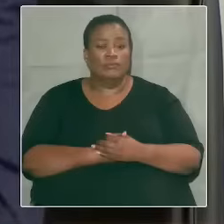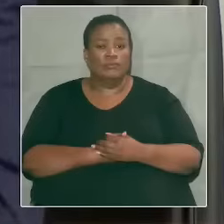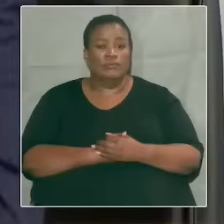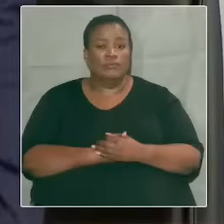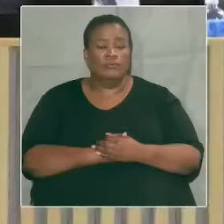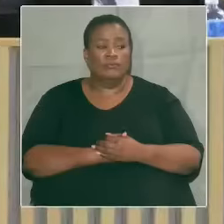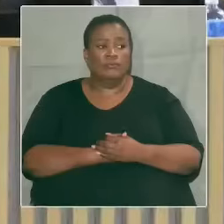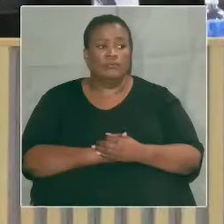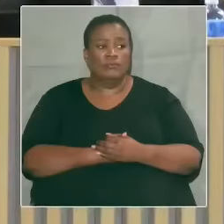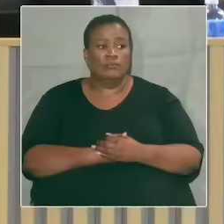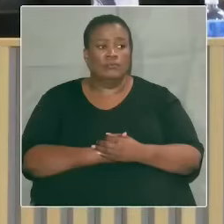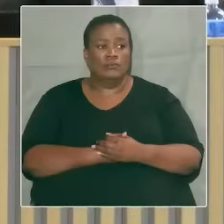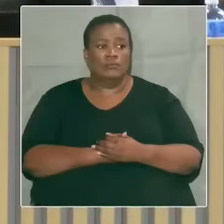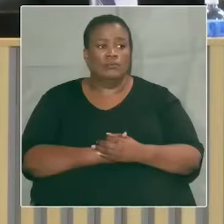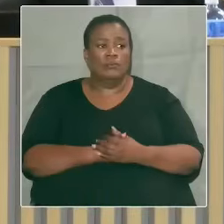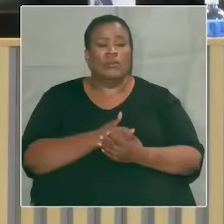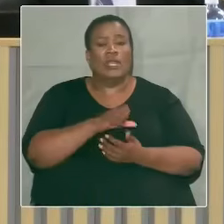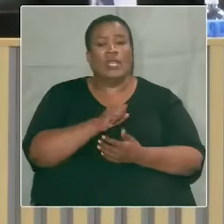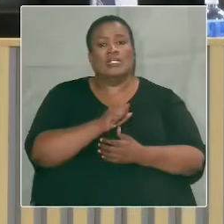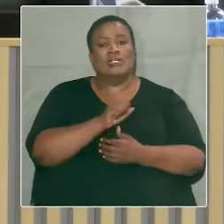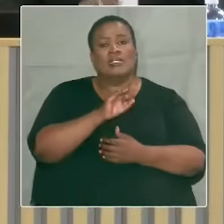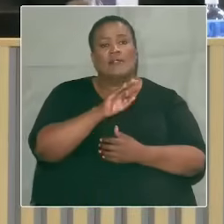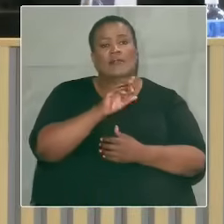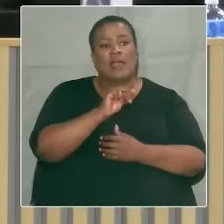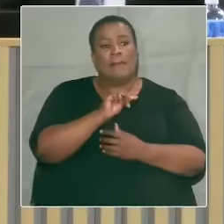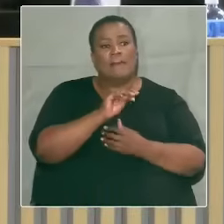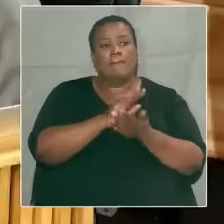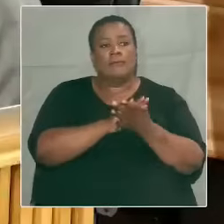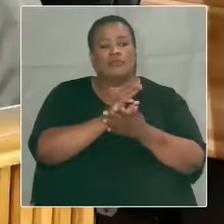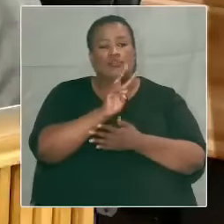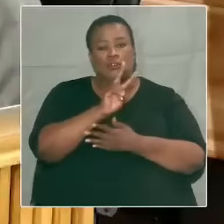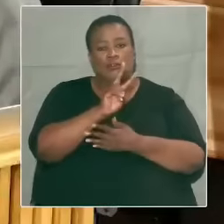That's under SFM 12.